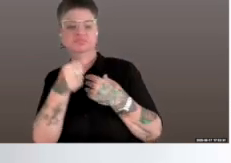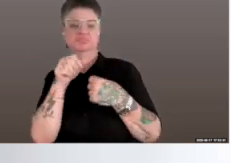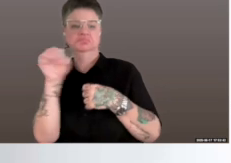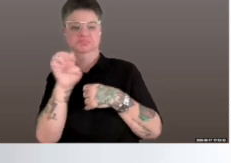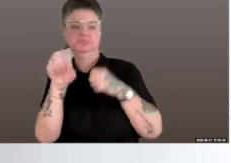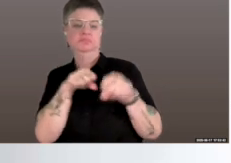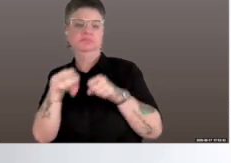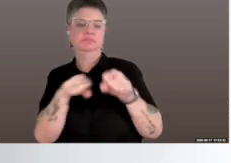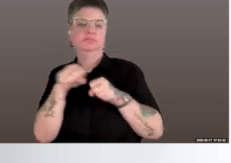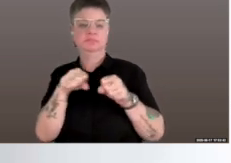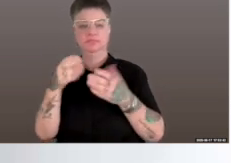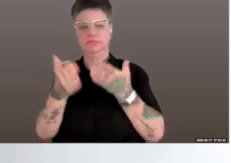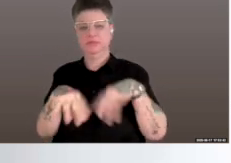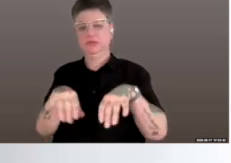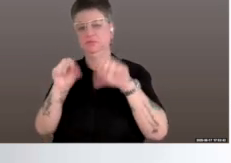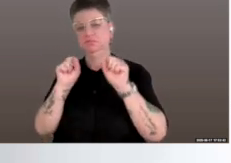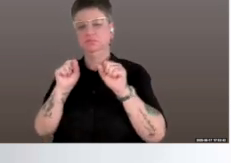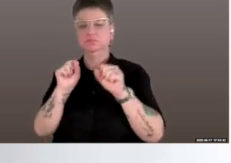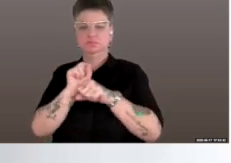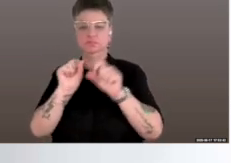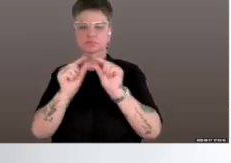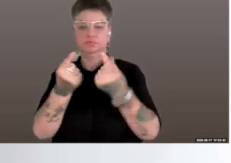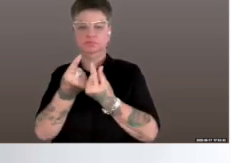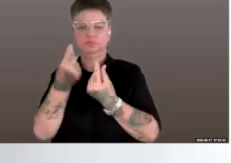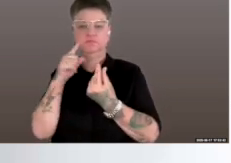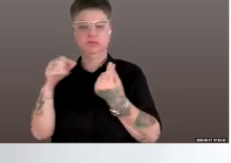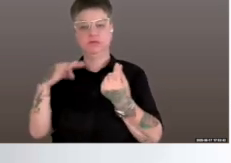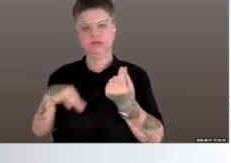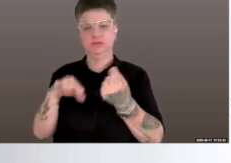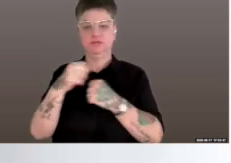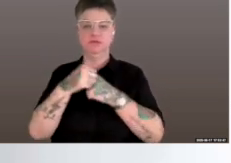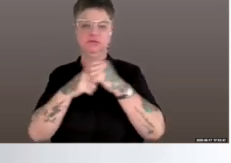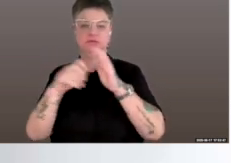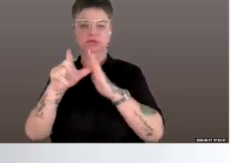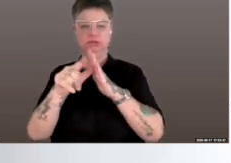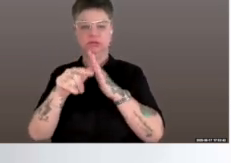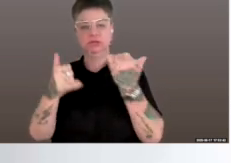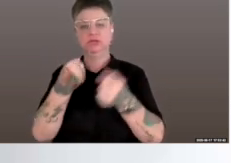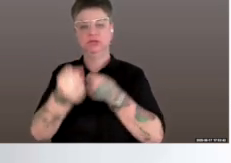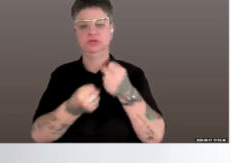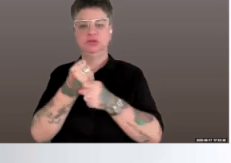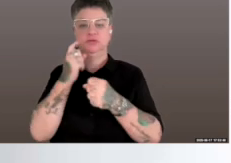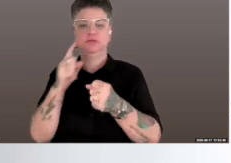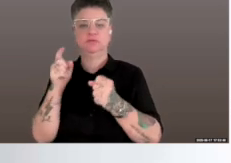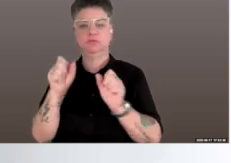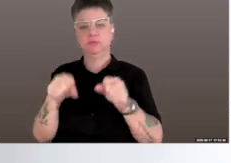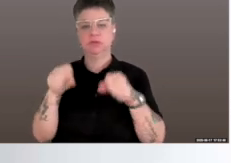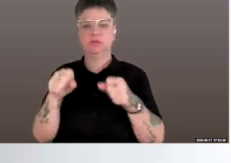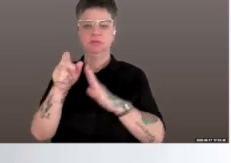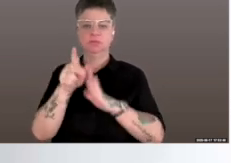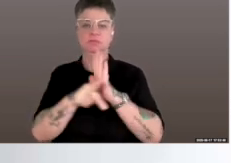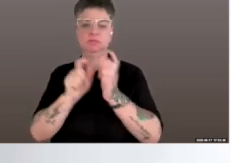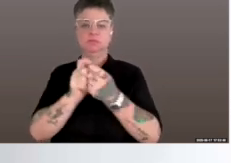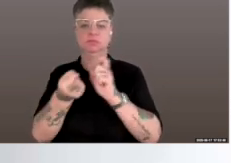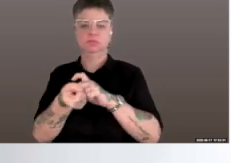and payments. CARB and CAL-ITP conducted research about the adoption of contactless payments at